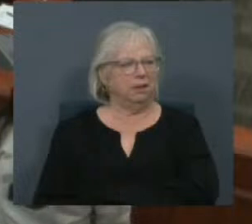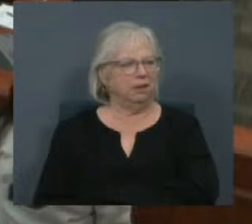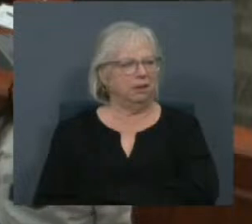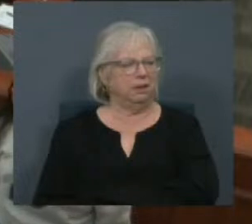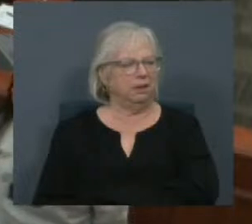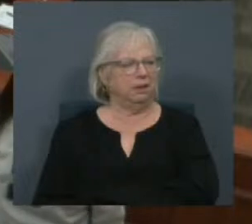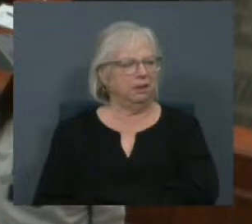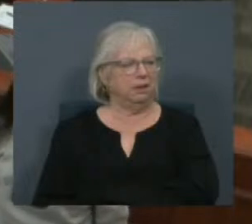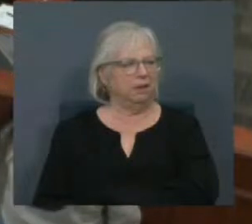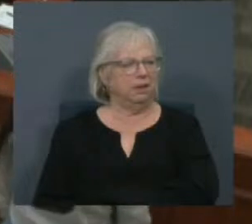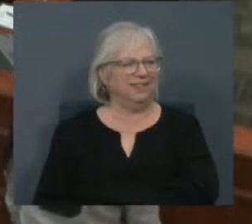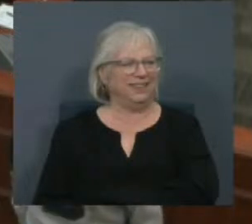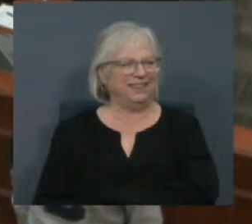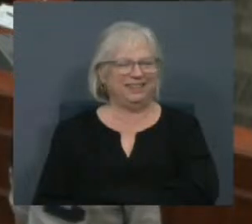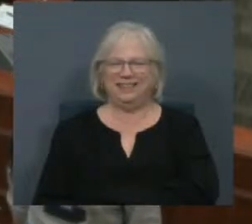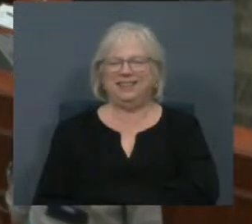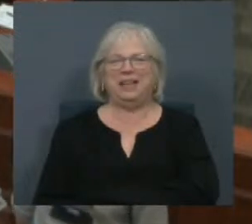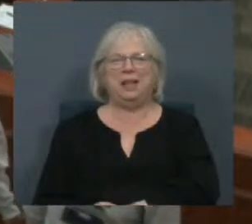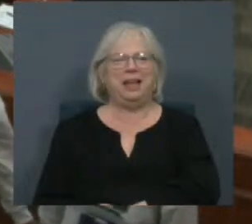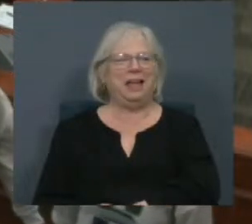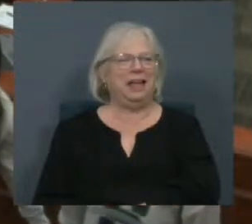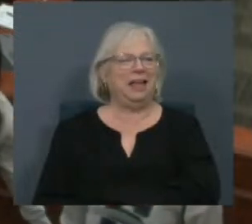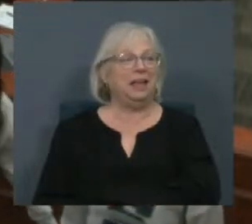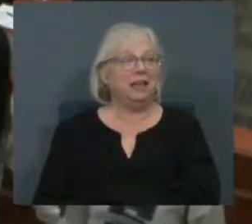Right. All right.